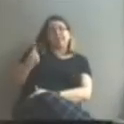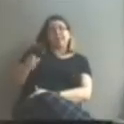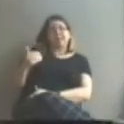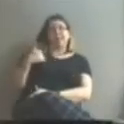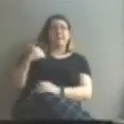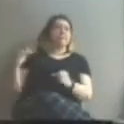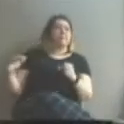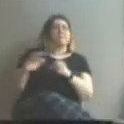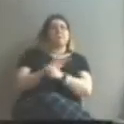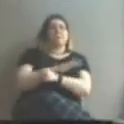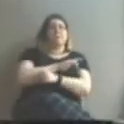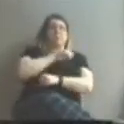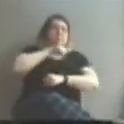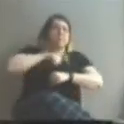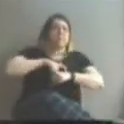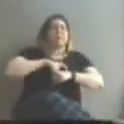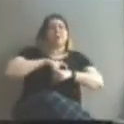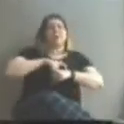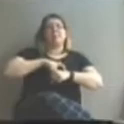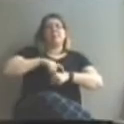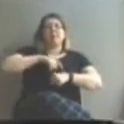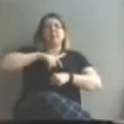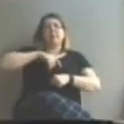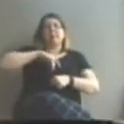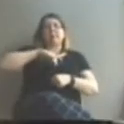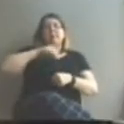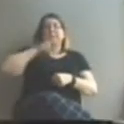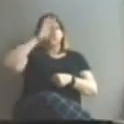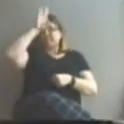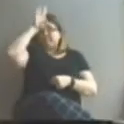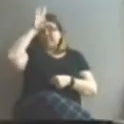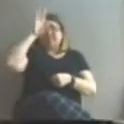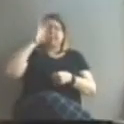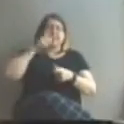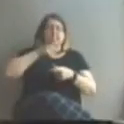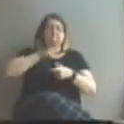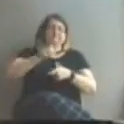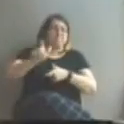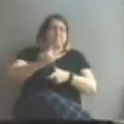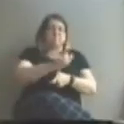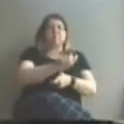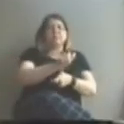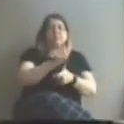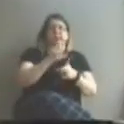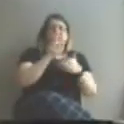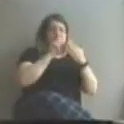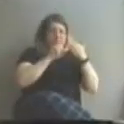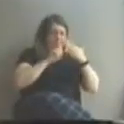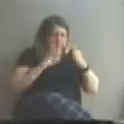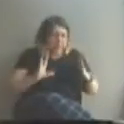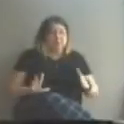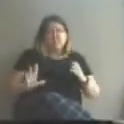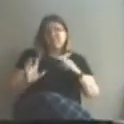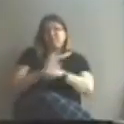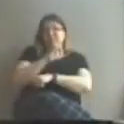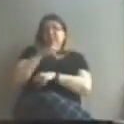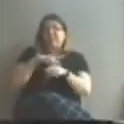a full-time fire extinguisher inspector. You don't have the need to have a full-time